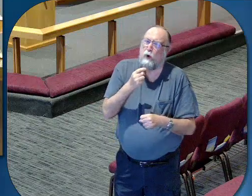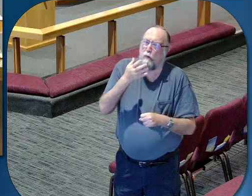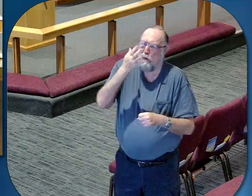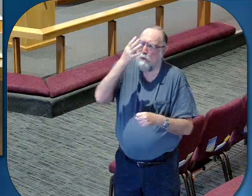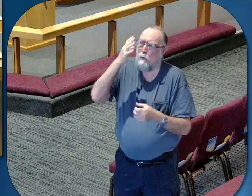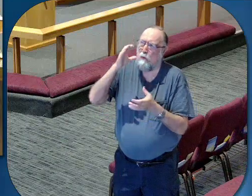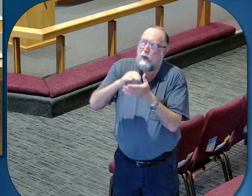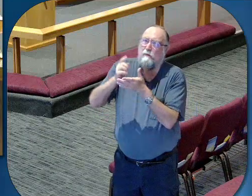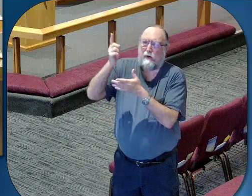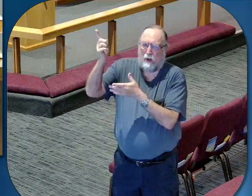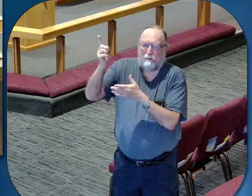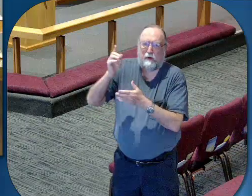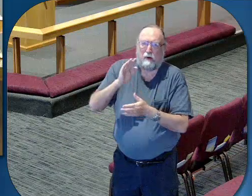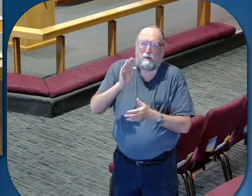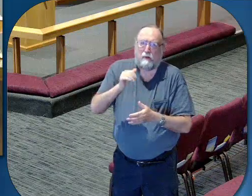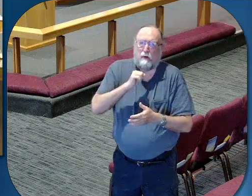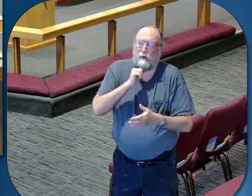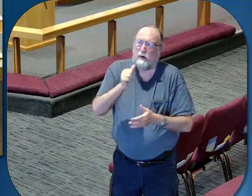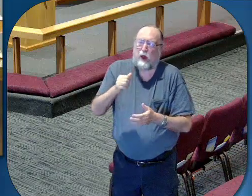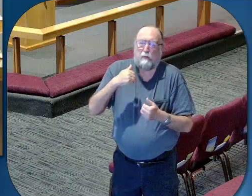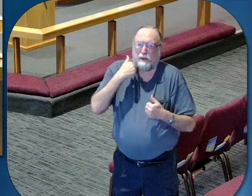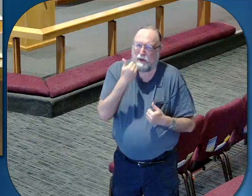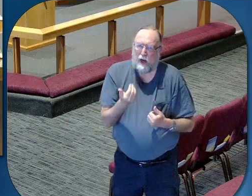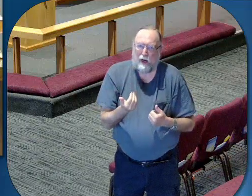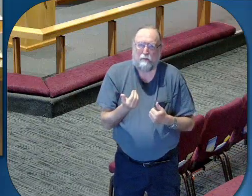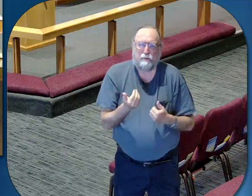whoever believes in him will not be put to shame.